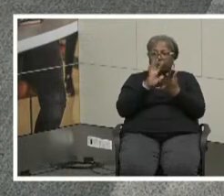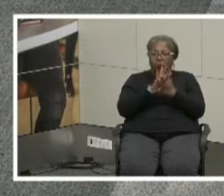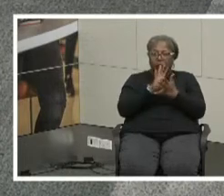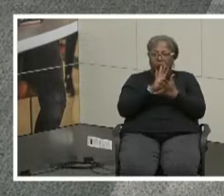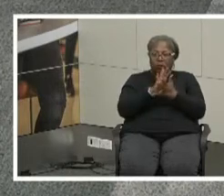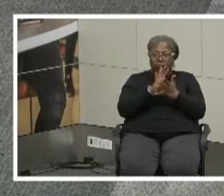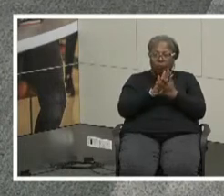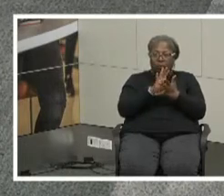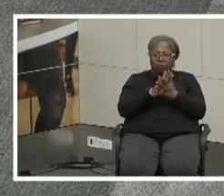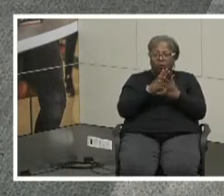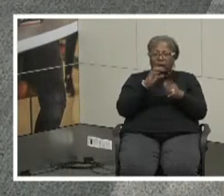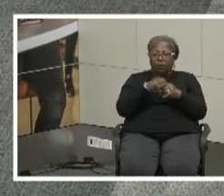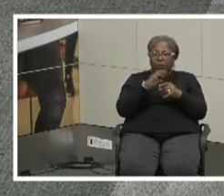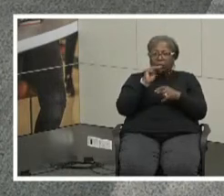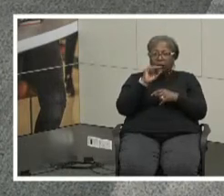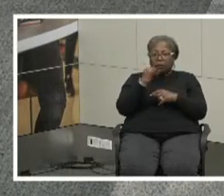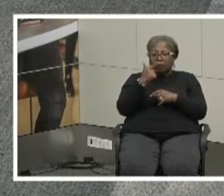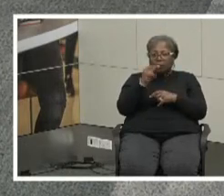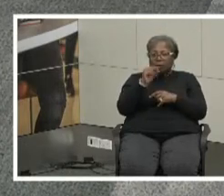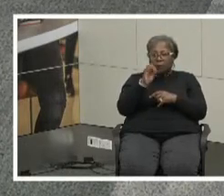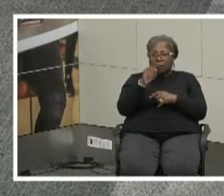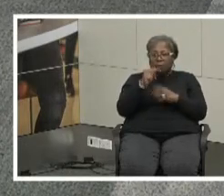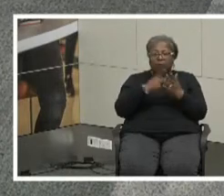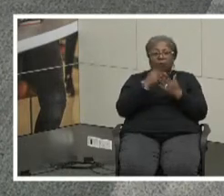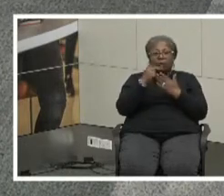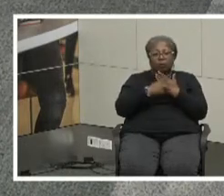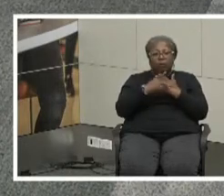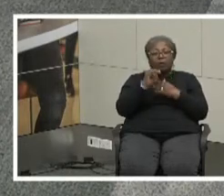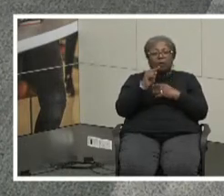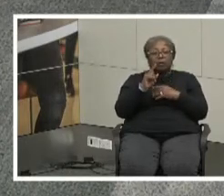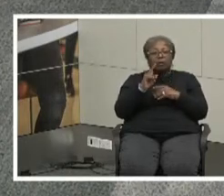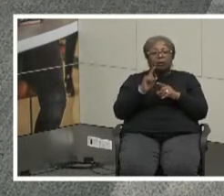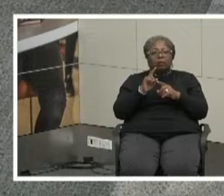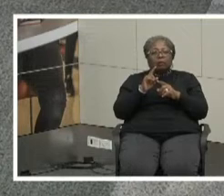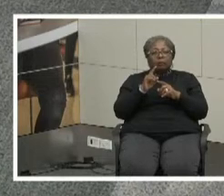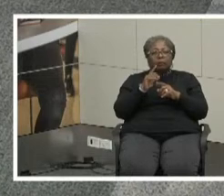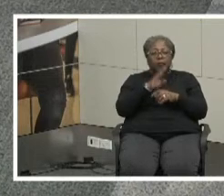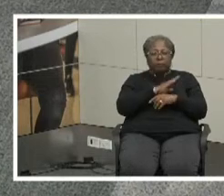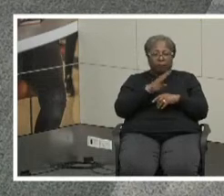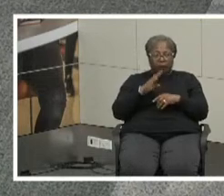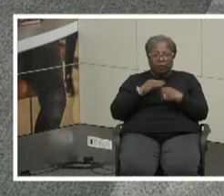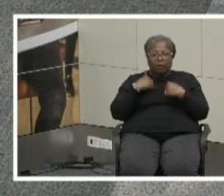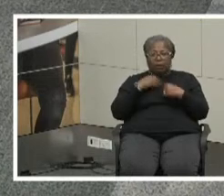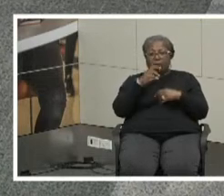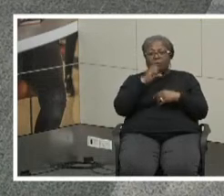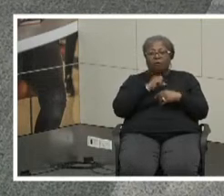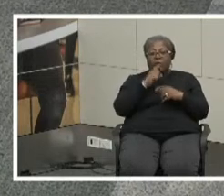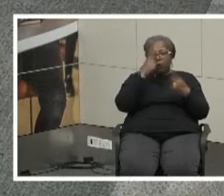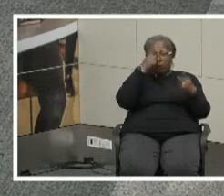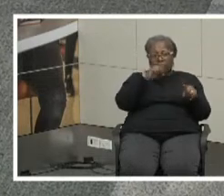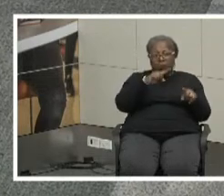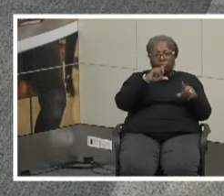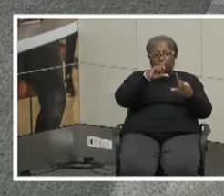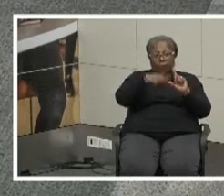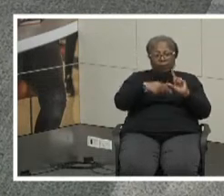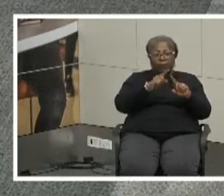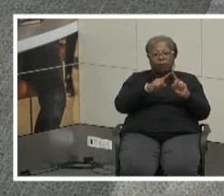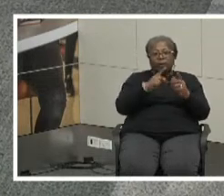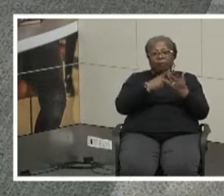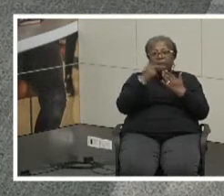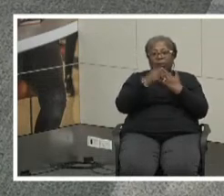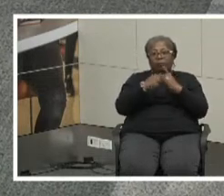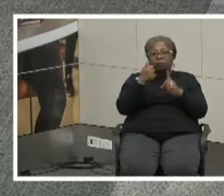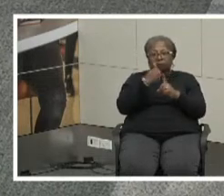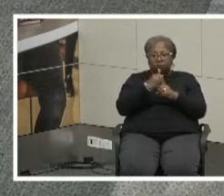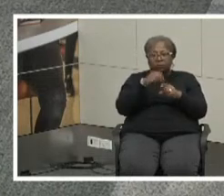it including our magnet programs um so it is coming to the board because the old agreement expired um but the program itself is